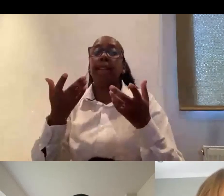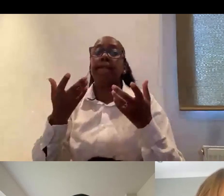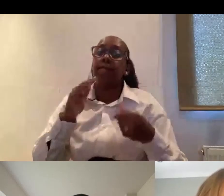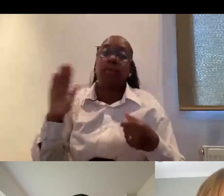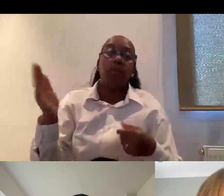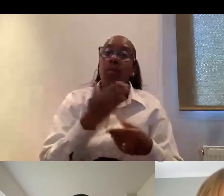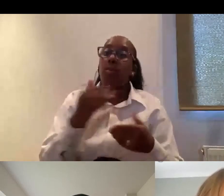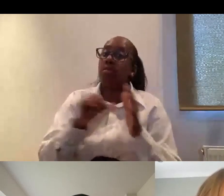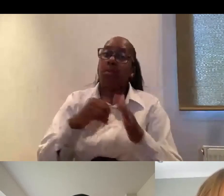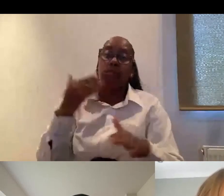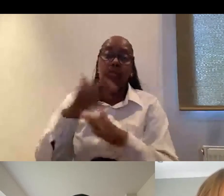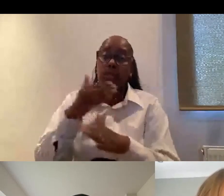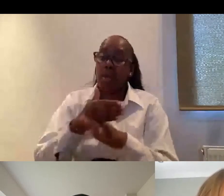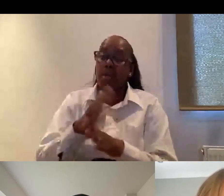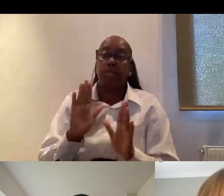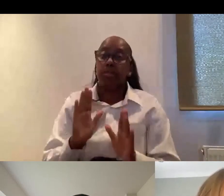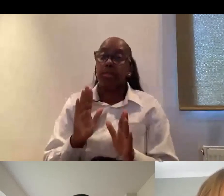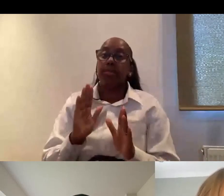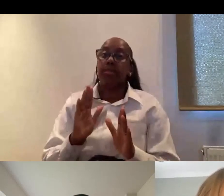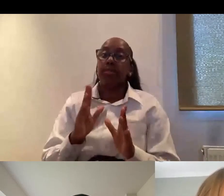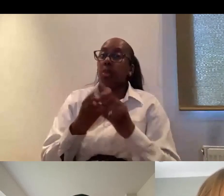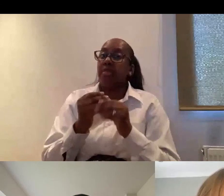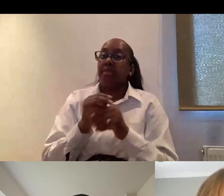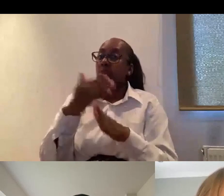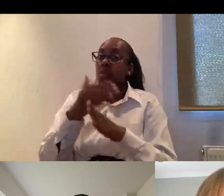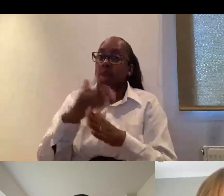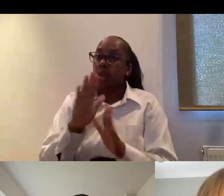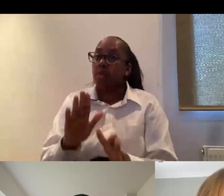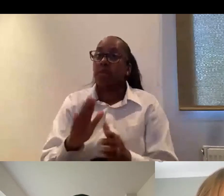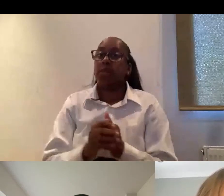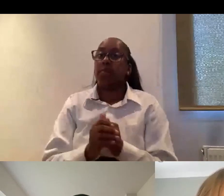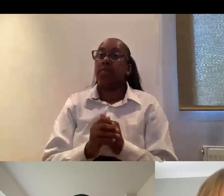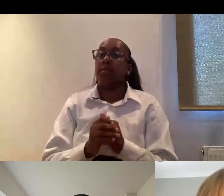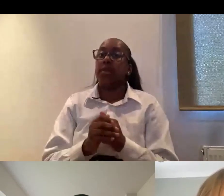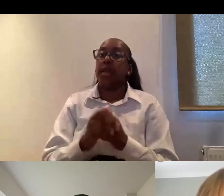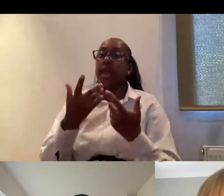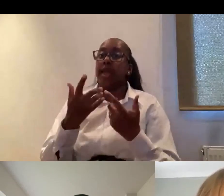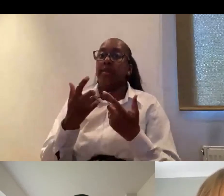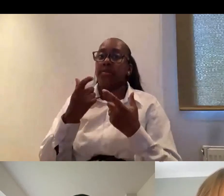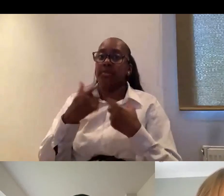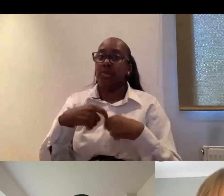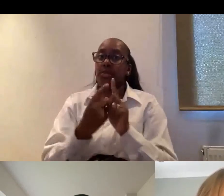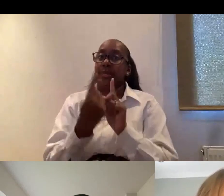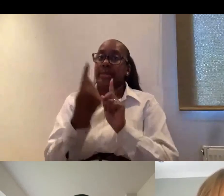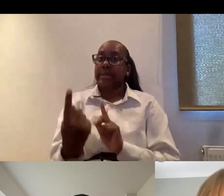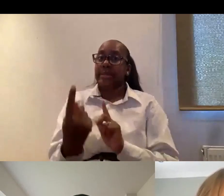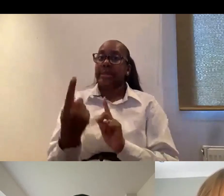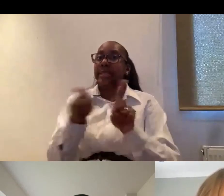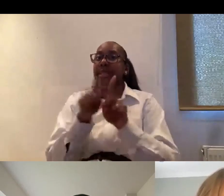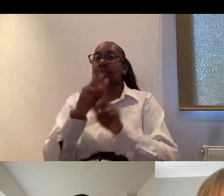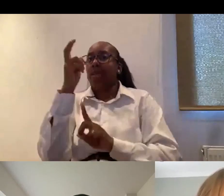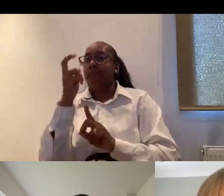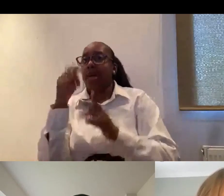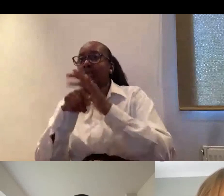the hard work that they're doing within their work, and social distancing, on public transport within